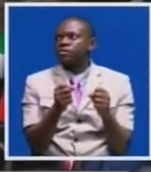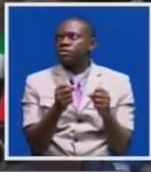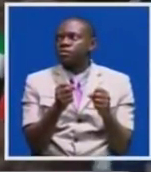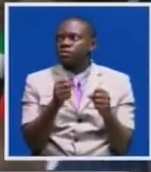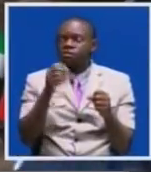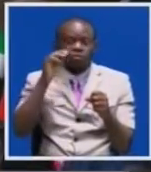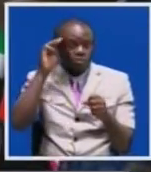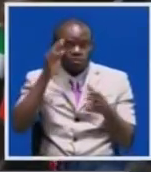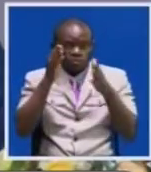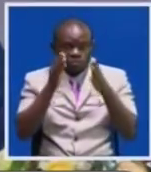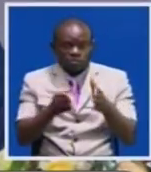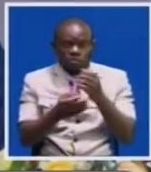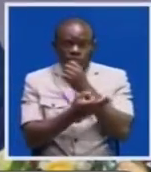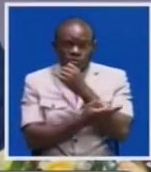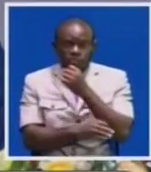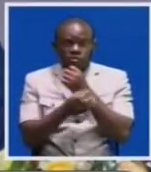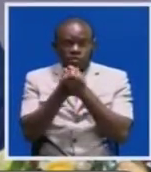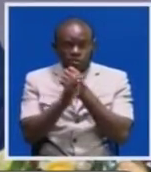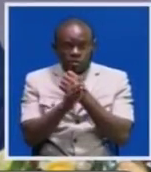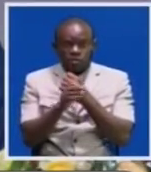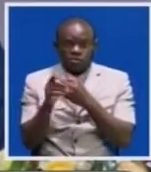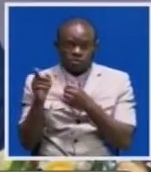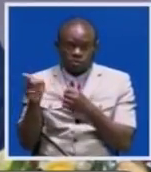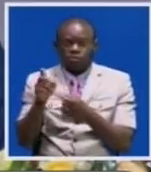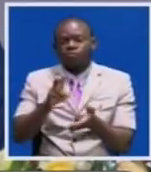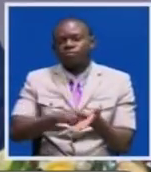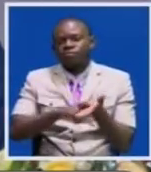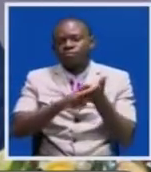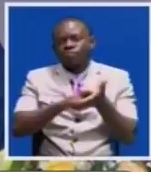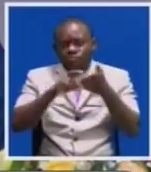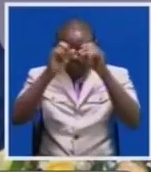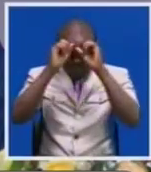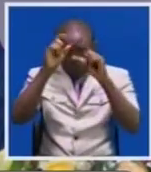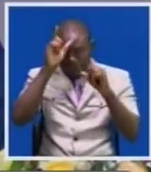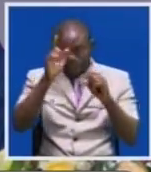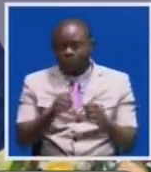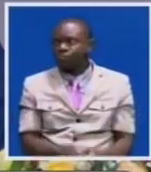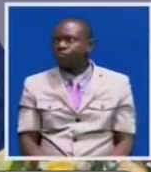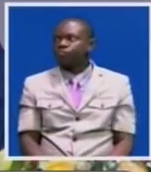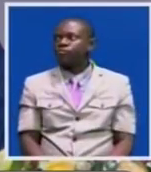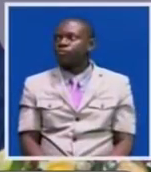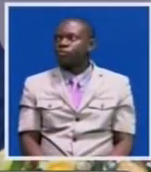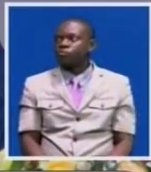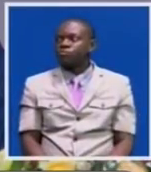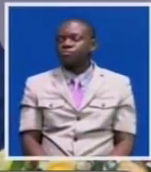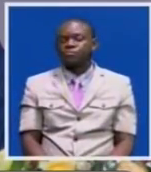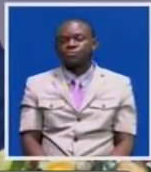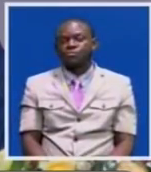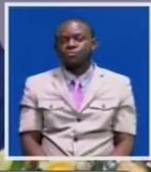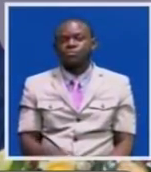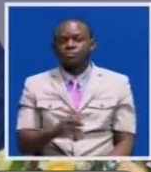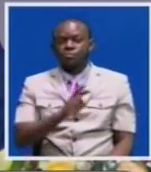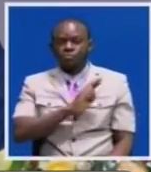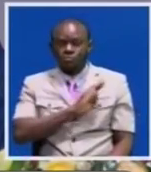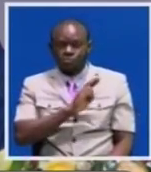Minister Joseph Malanji. I therefore wish to take this opportunity to acknowledge the role played by Russia